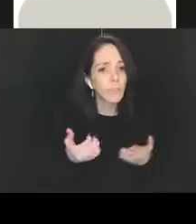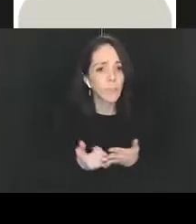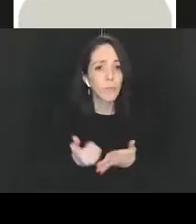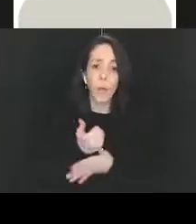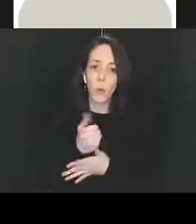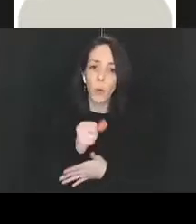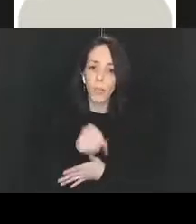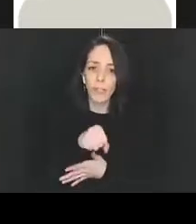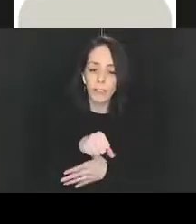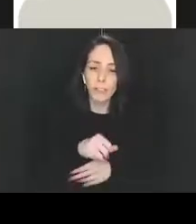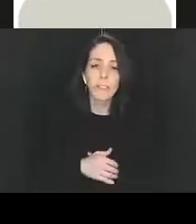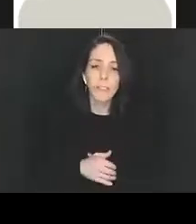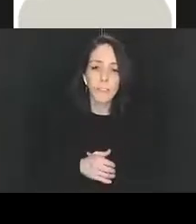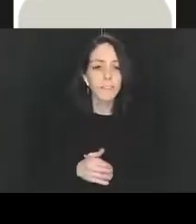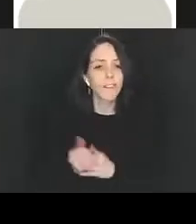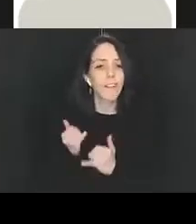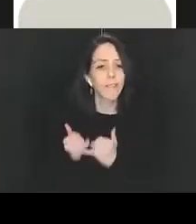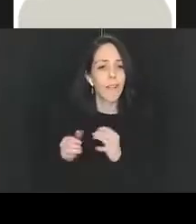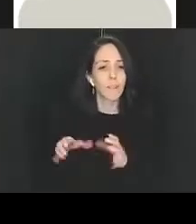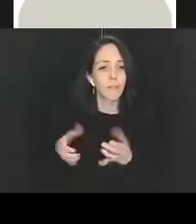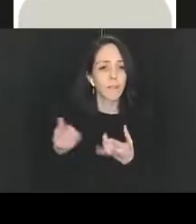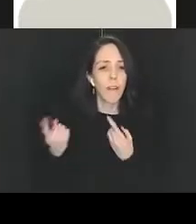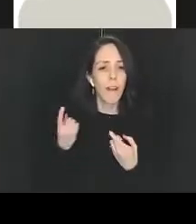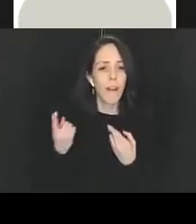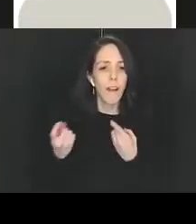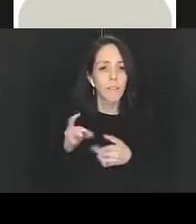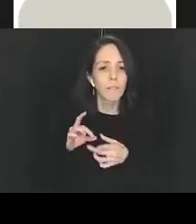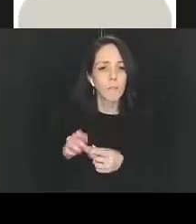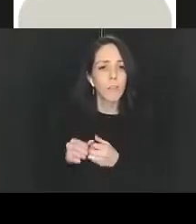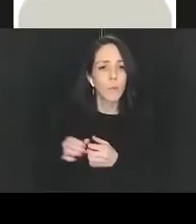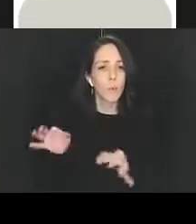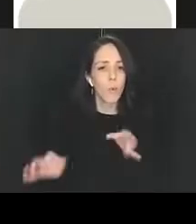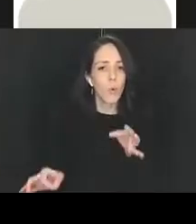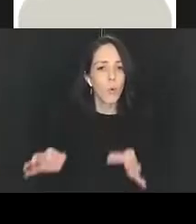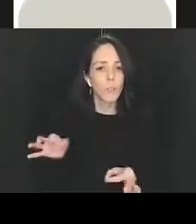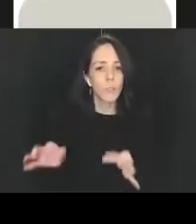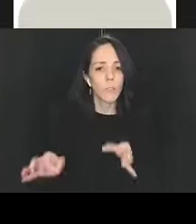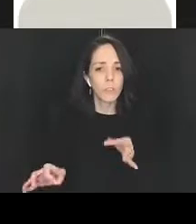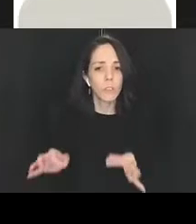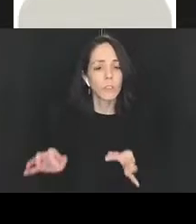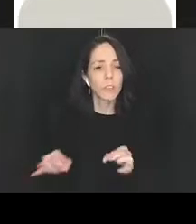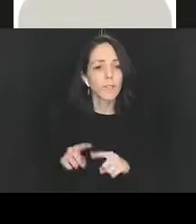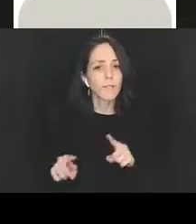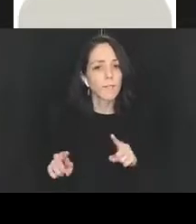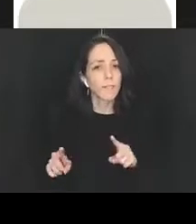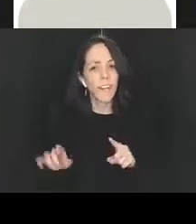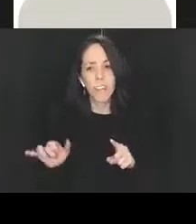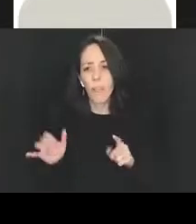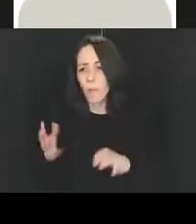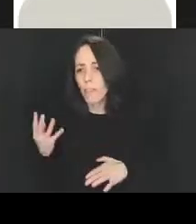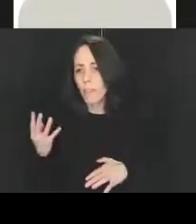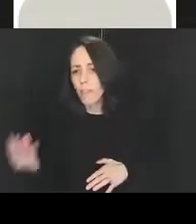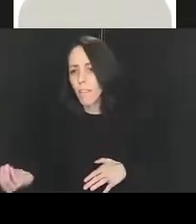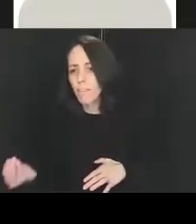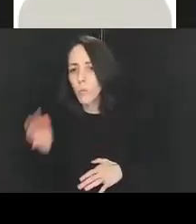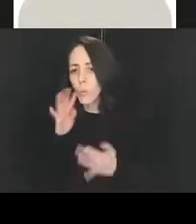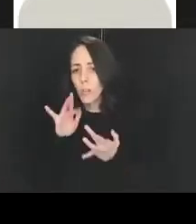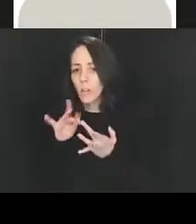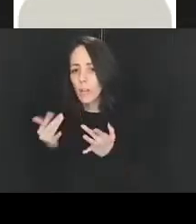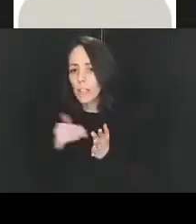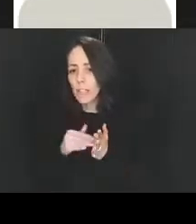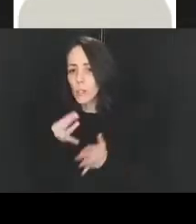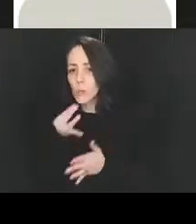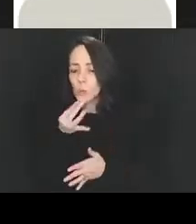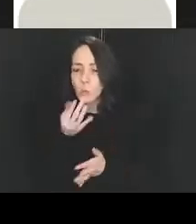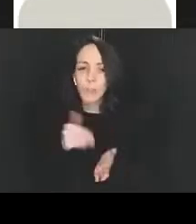a previous group asked a question about the courts, but I think that person left and we'll get back to them. But,